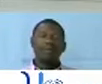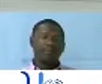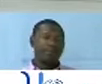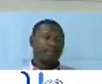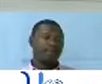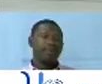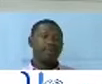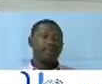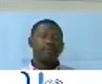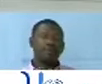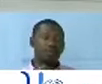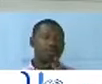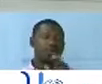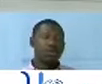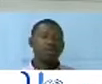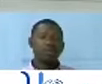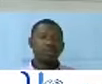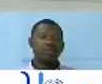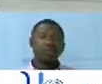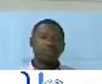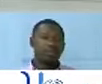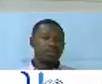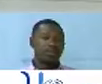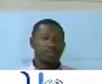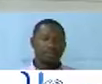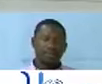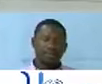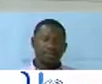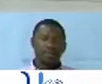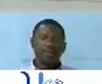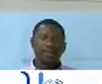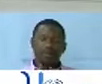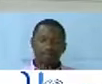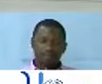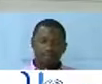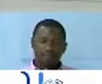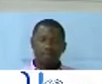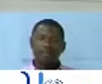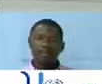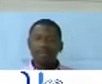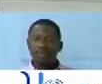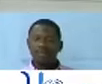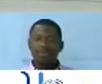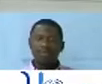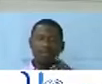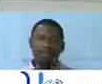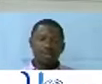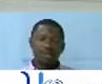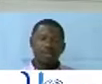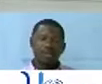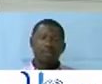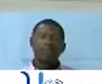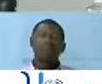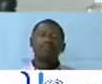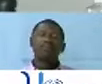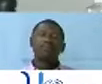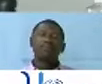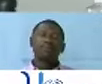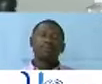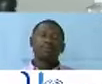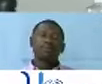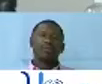nak ci nguur gu yenn nguur gi. So rest in peace. Yenn ko yalla yirem. So the directives from the office